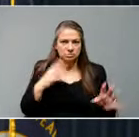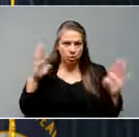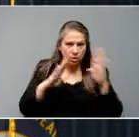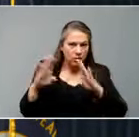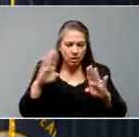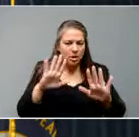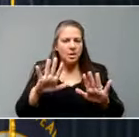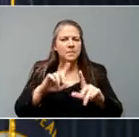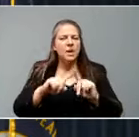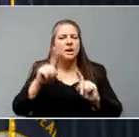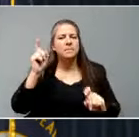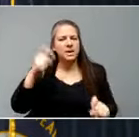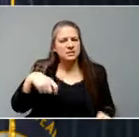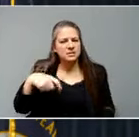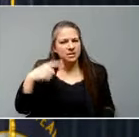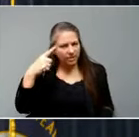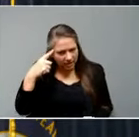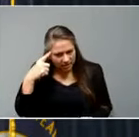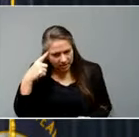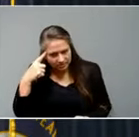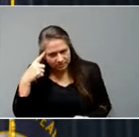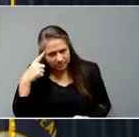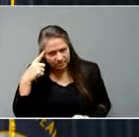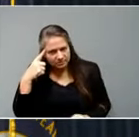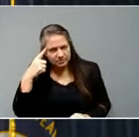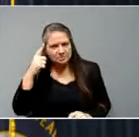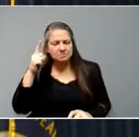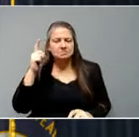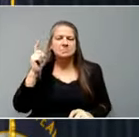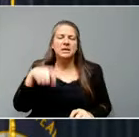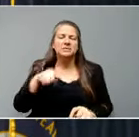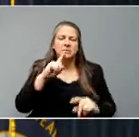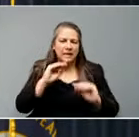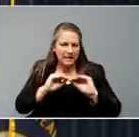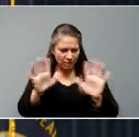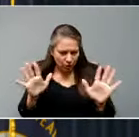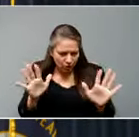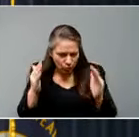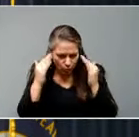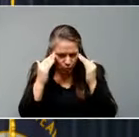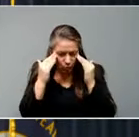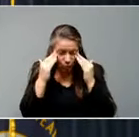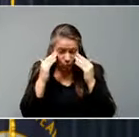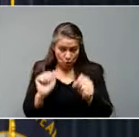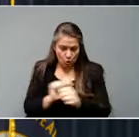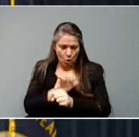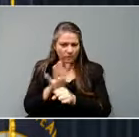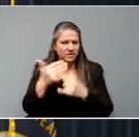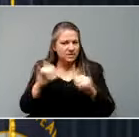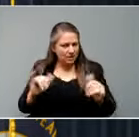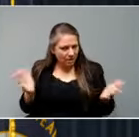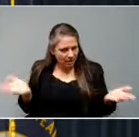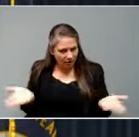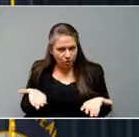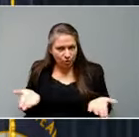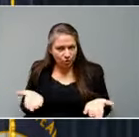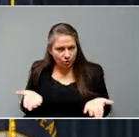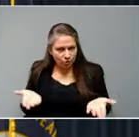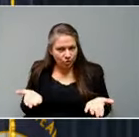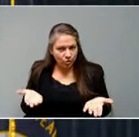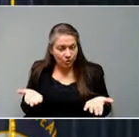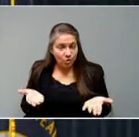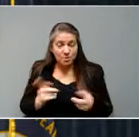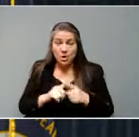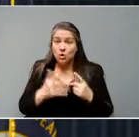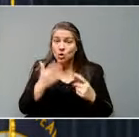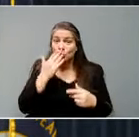knowledgeable, and we have to be clear on the fact that COVID is still here. But the great news is that